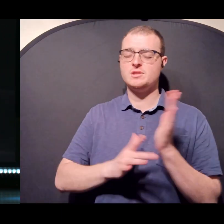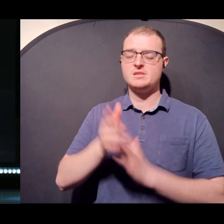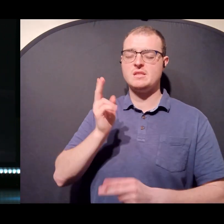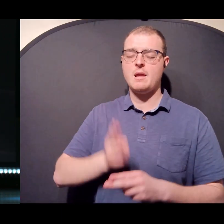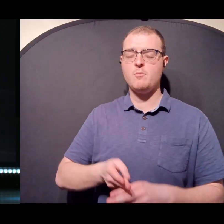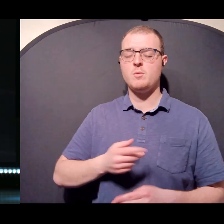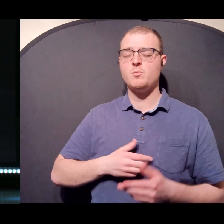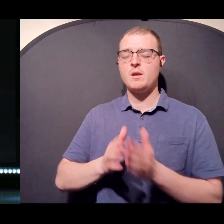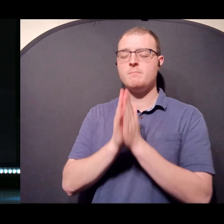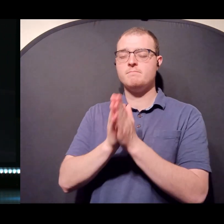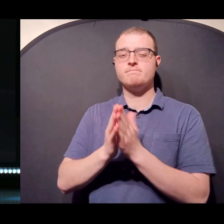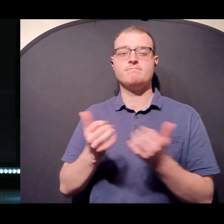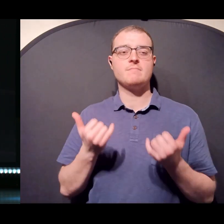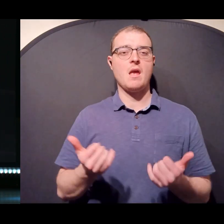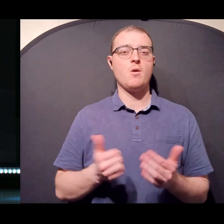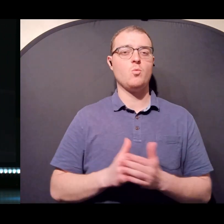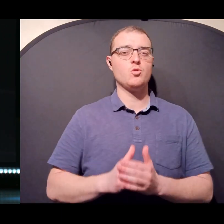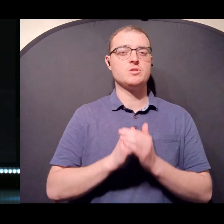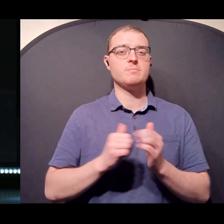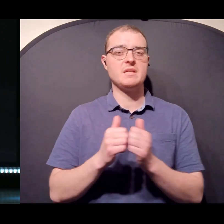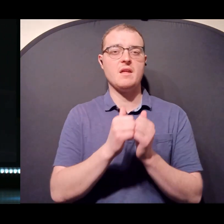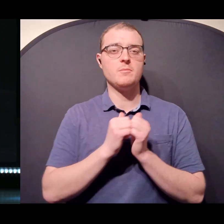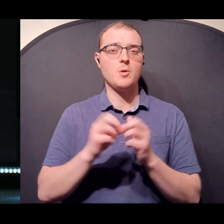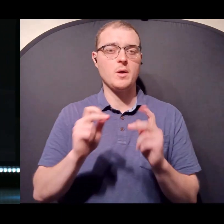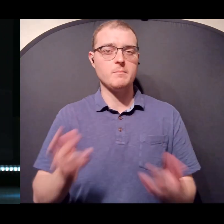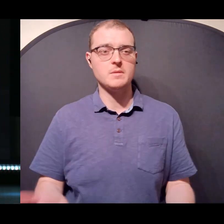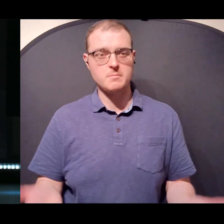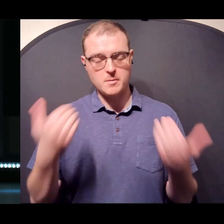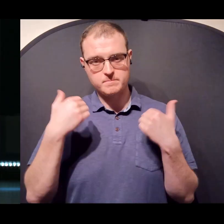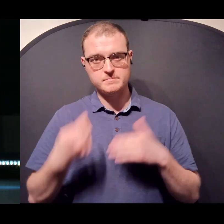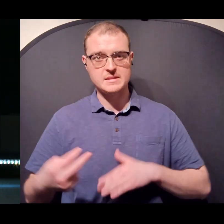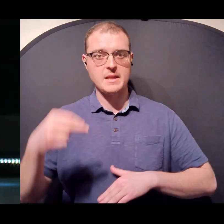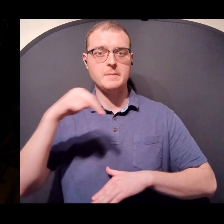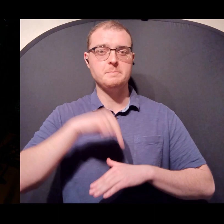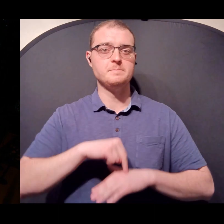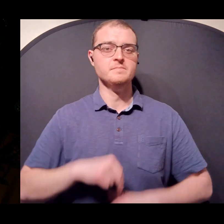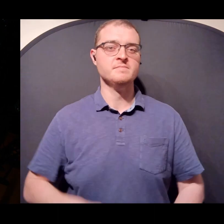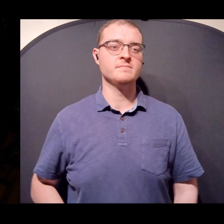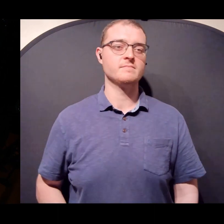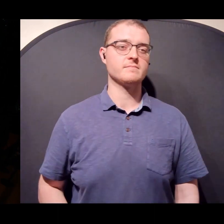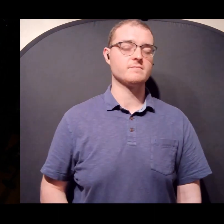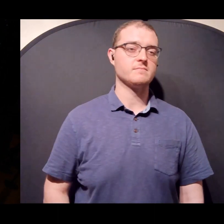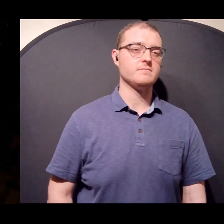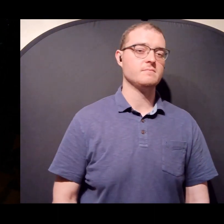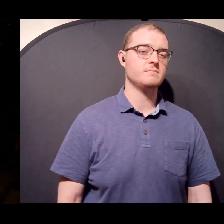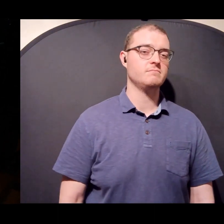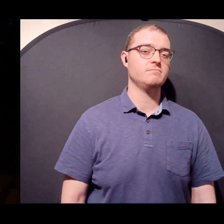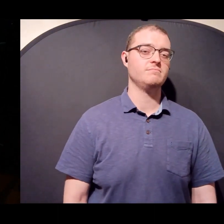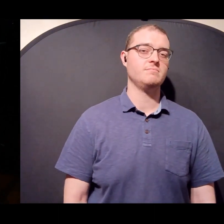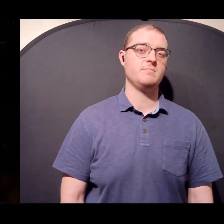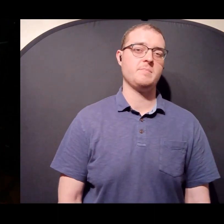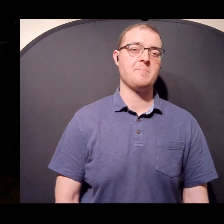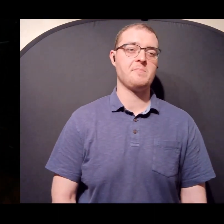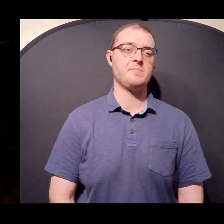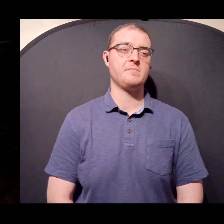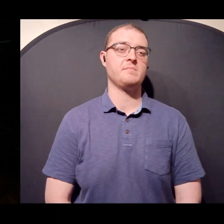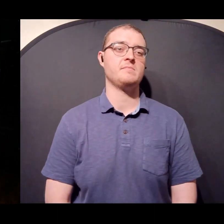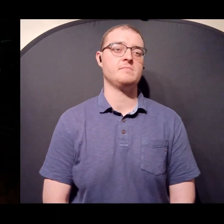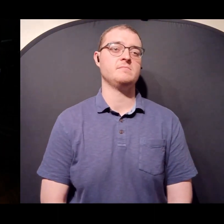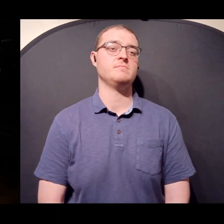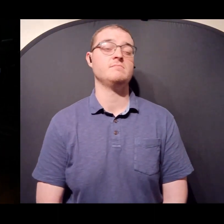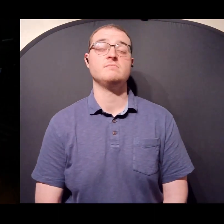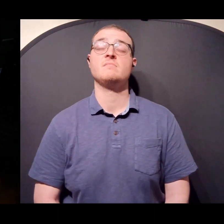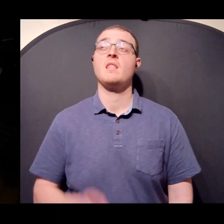name we pray, amen, amen. Let's worship together, come on. Let's stand to our feet, family.